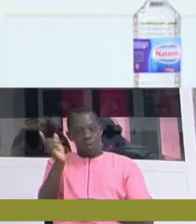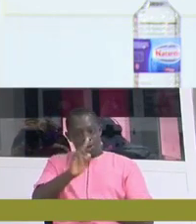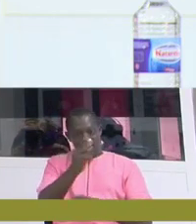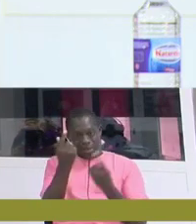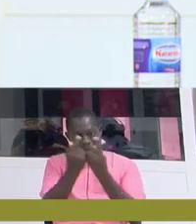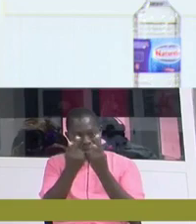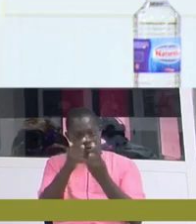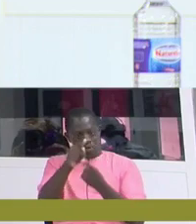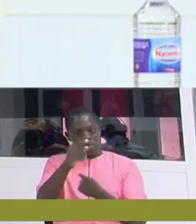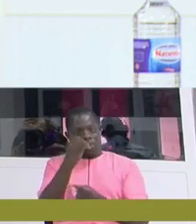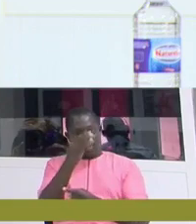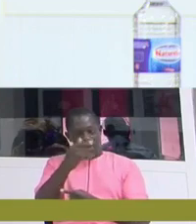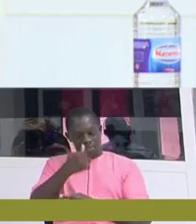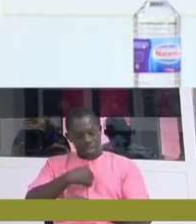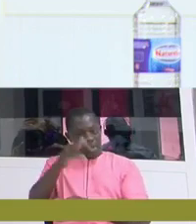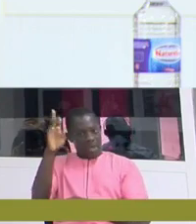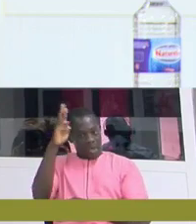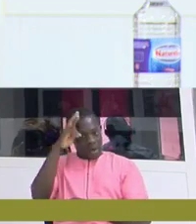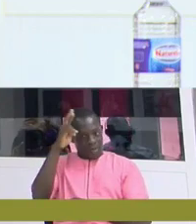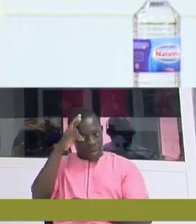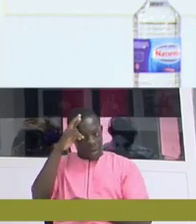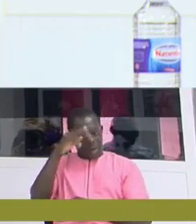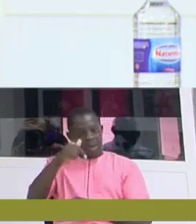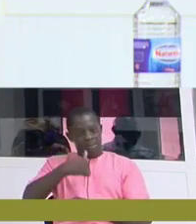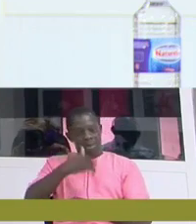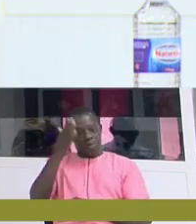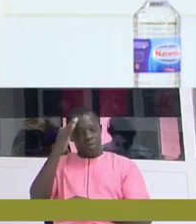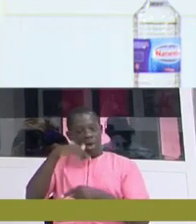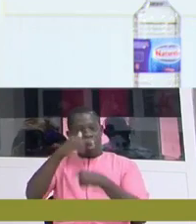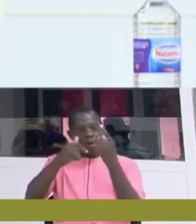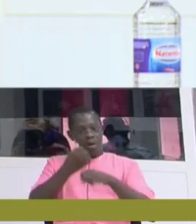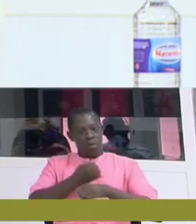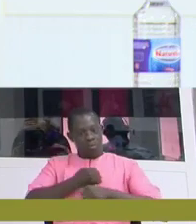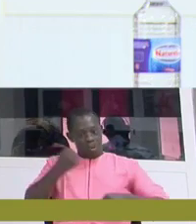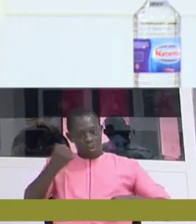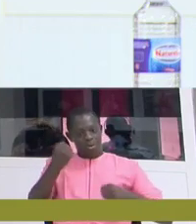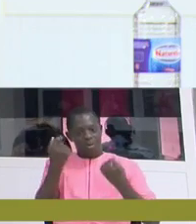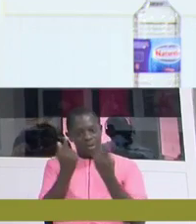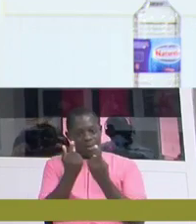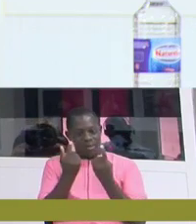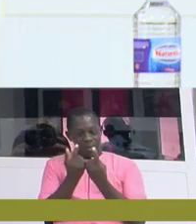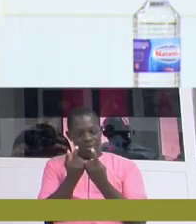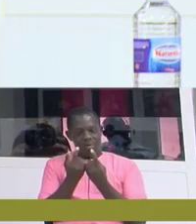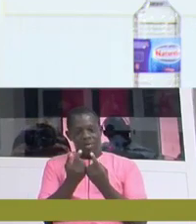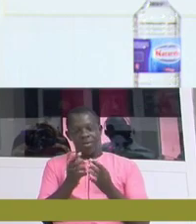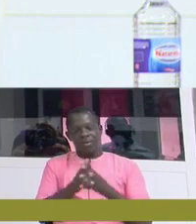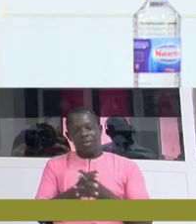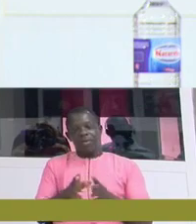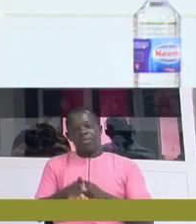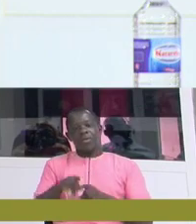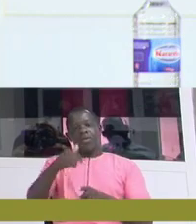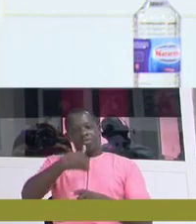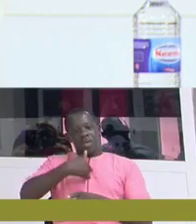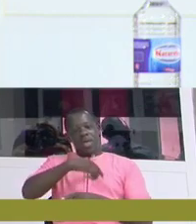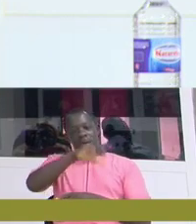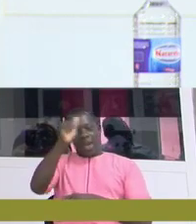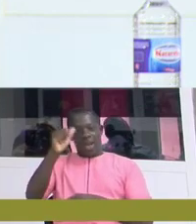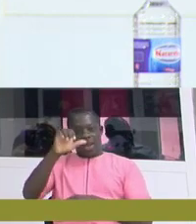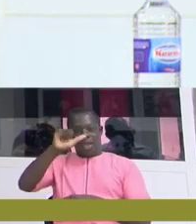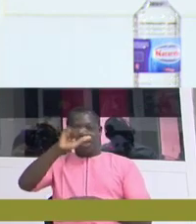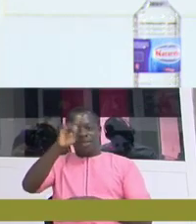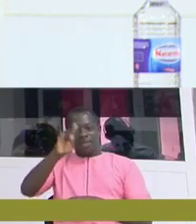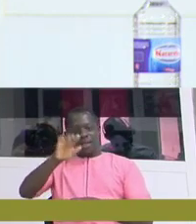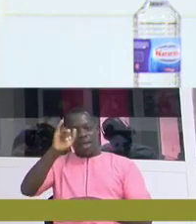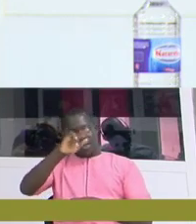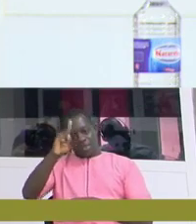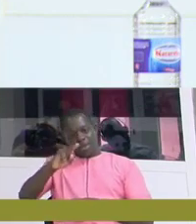are saying, that I am a rebel, or that I know something about the guns. I said, I have a